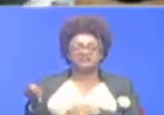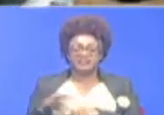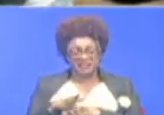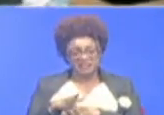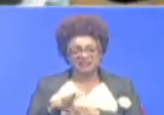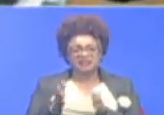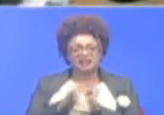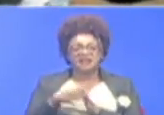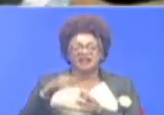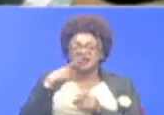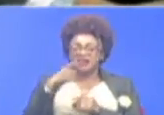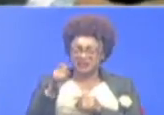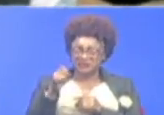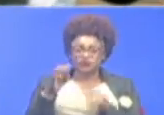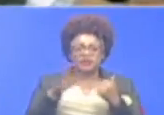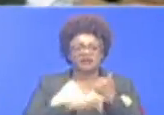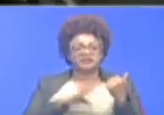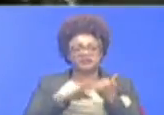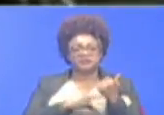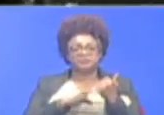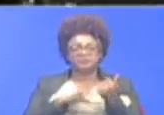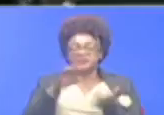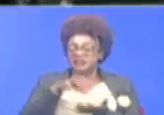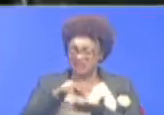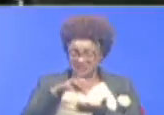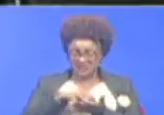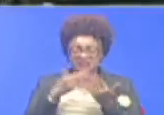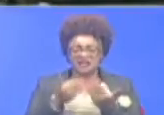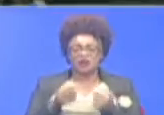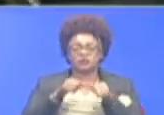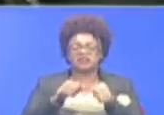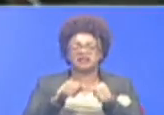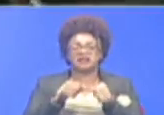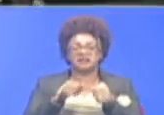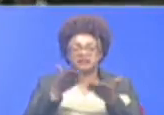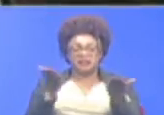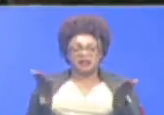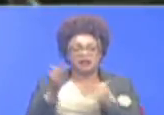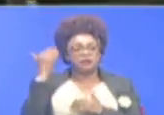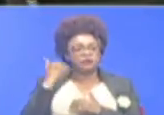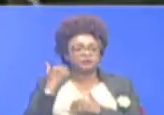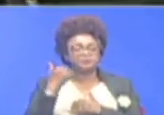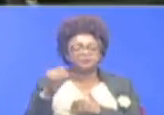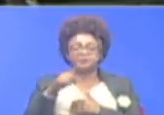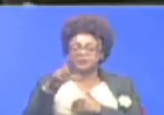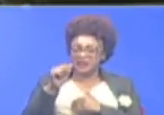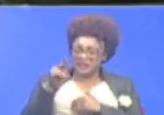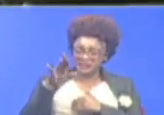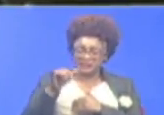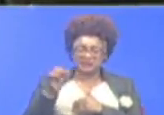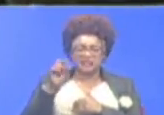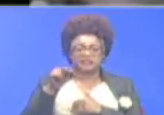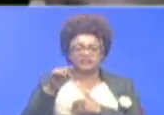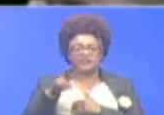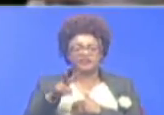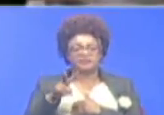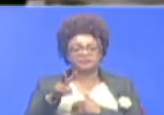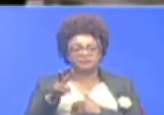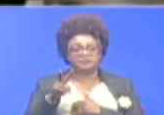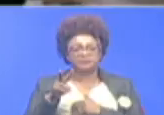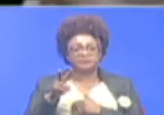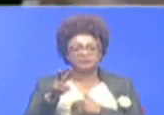and rice into the country. Their cases are still pending in court. Gladys Gashanja, NTV.